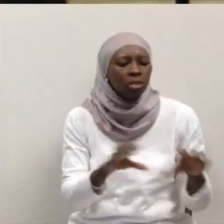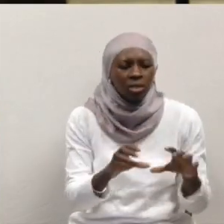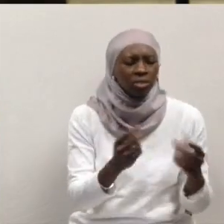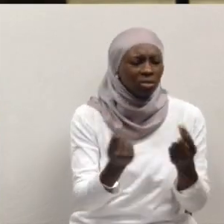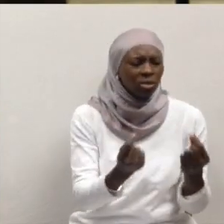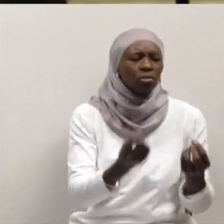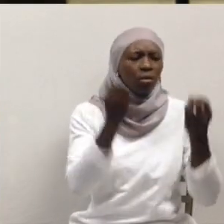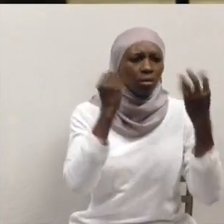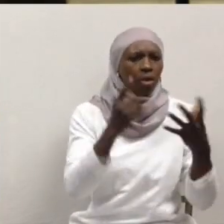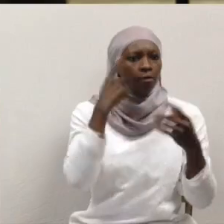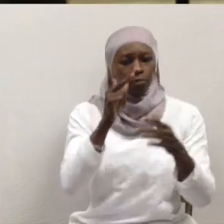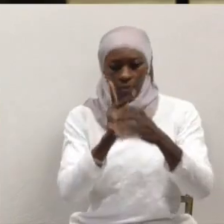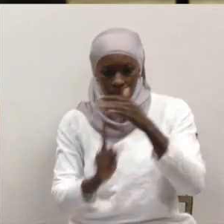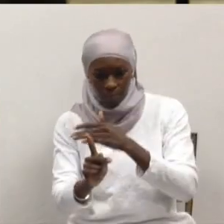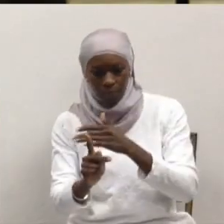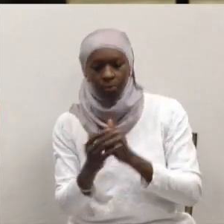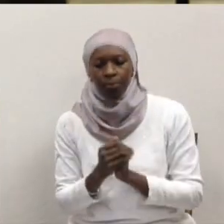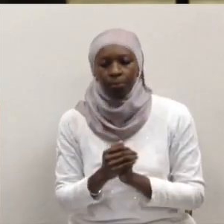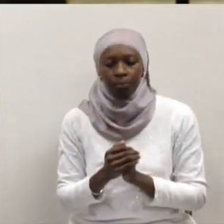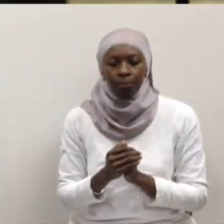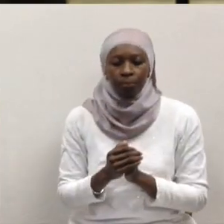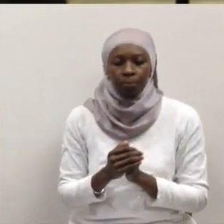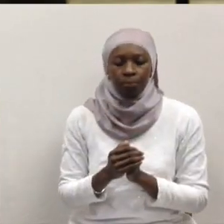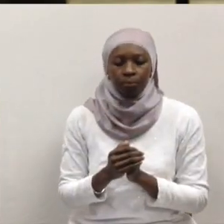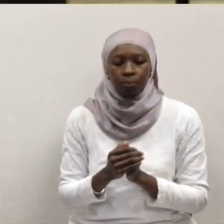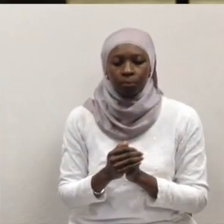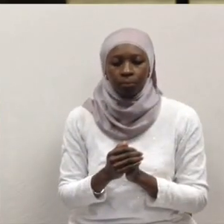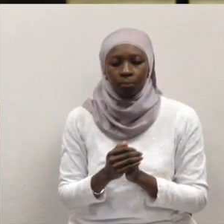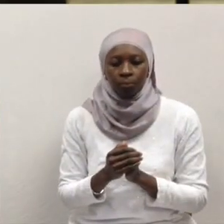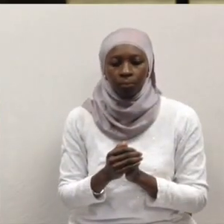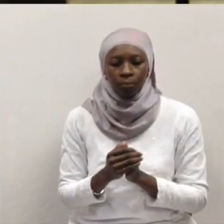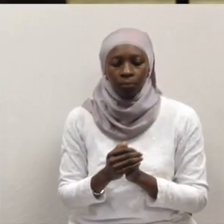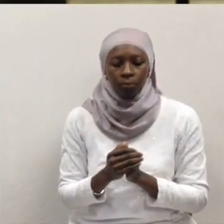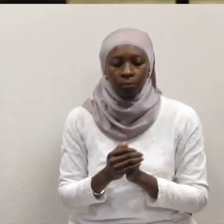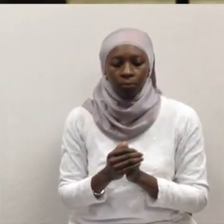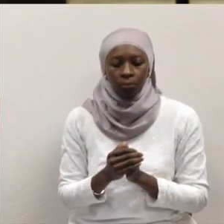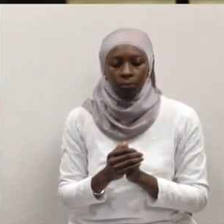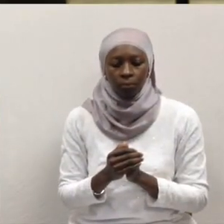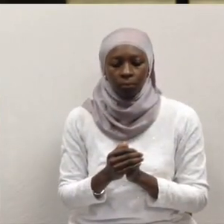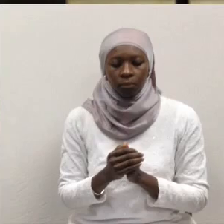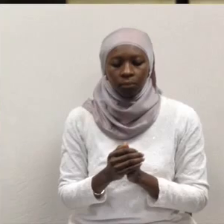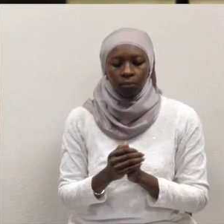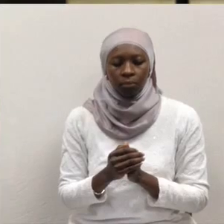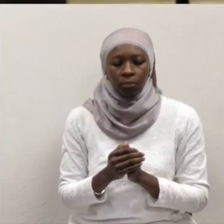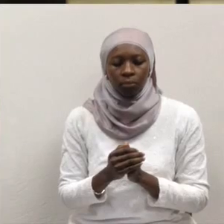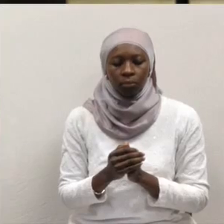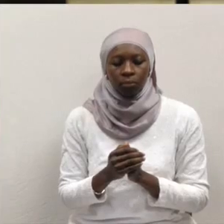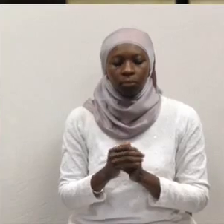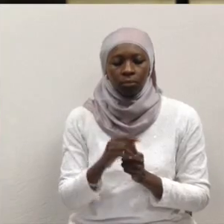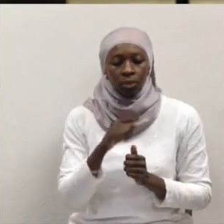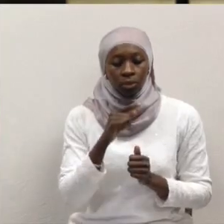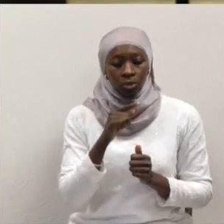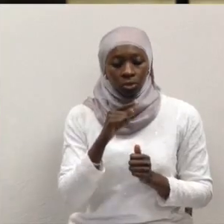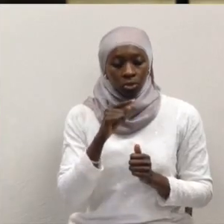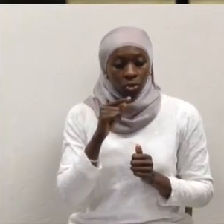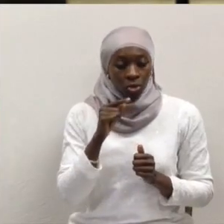Allah, and Allah told me this will turn into a great conquest. He would never let me down. Does